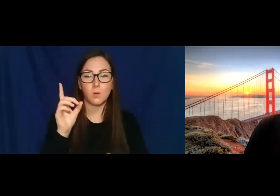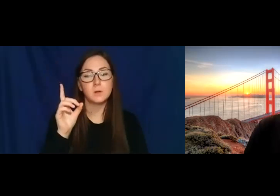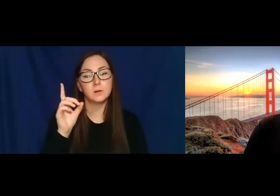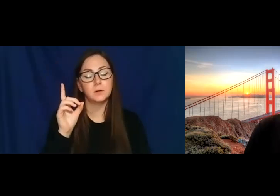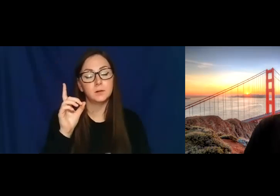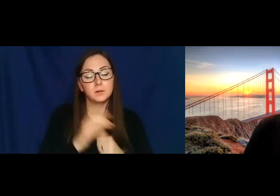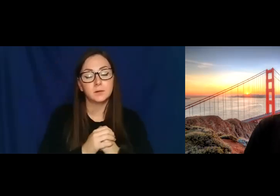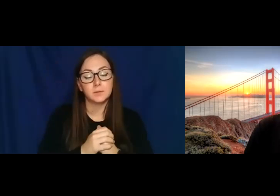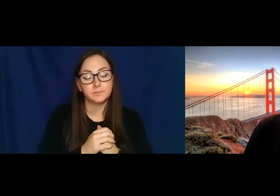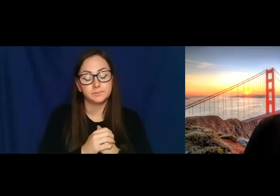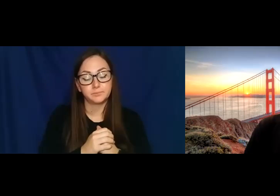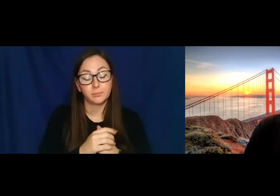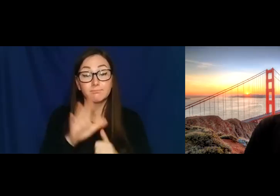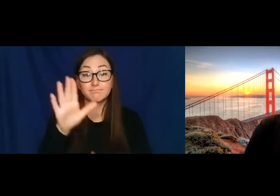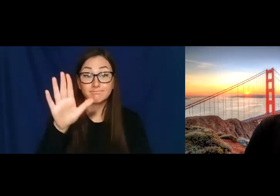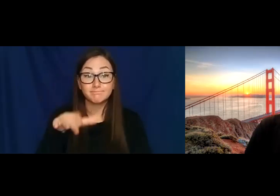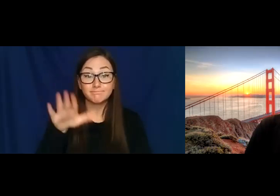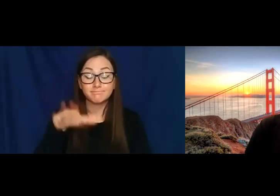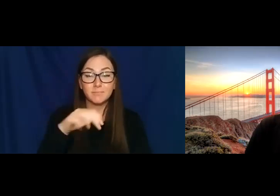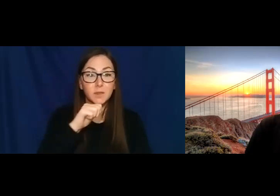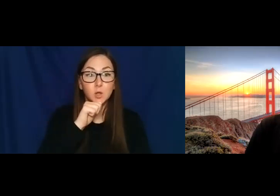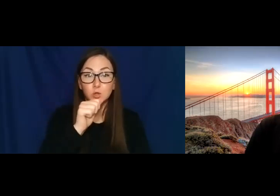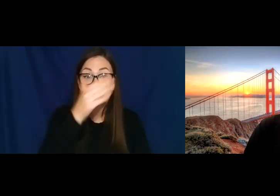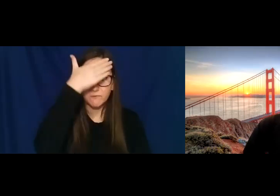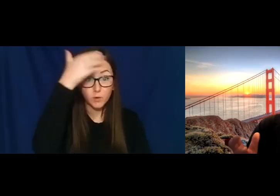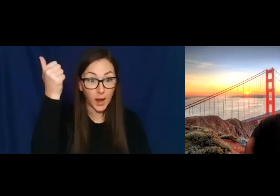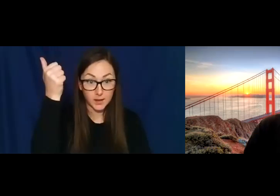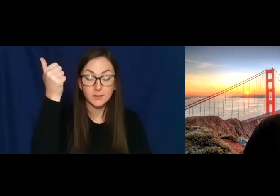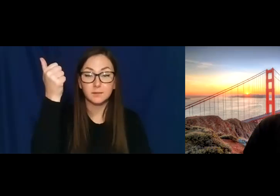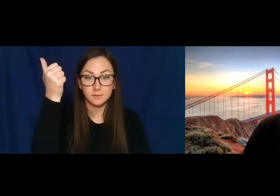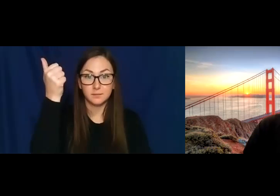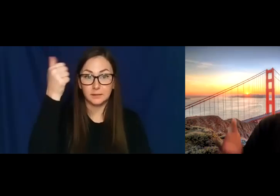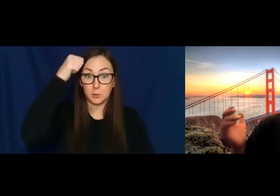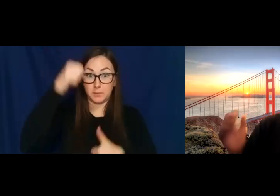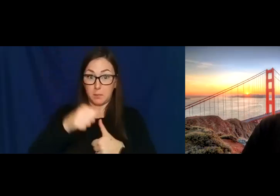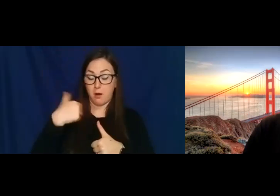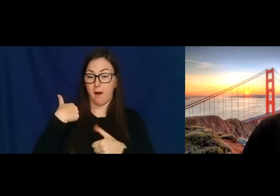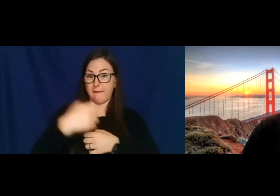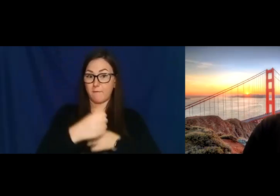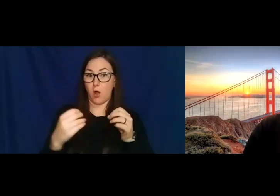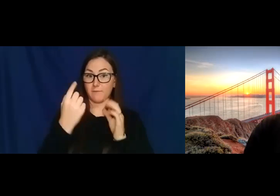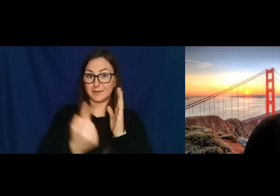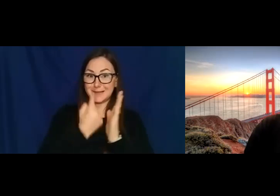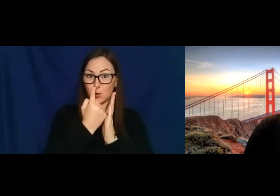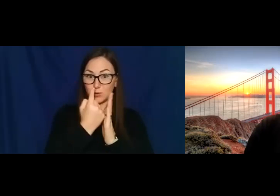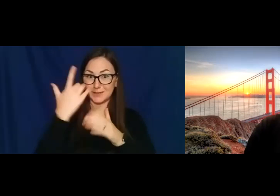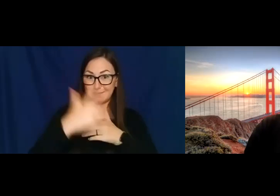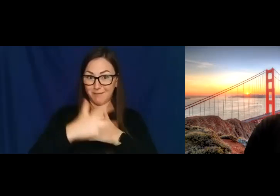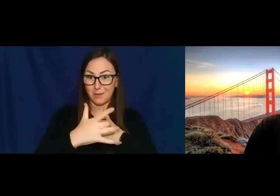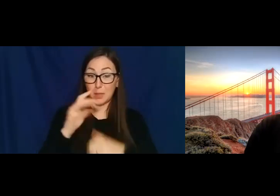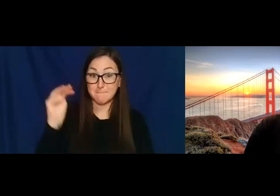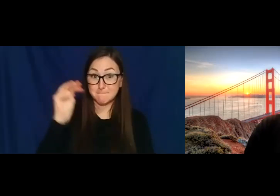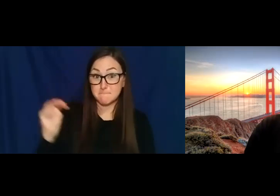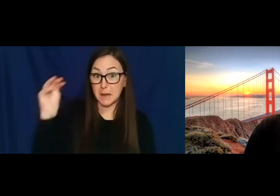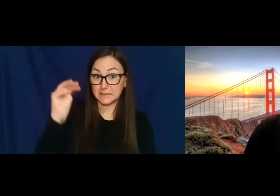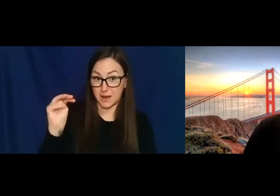concerning, don't forget that I do have office hours on Mondays. Do drop